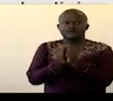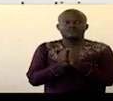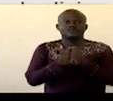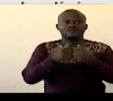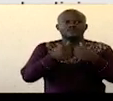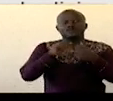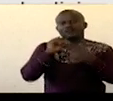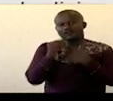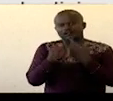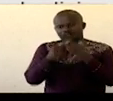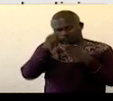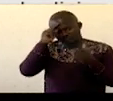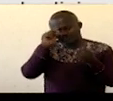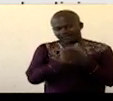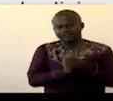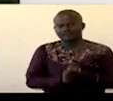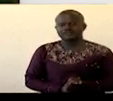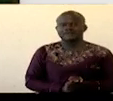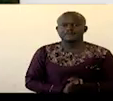cultural beliefs.